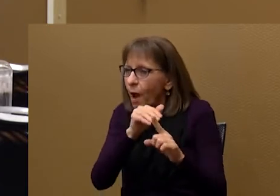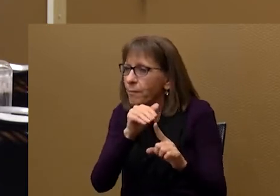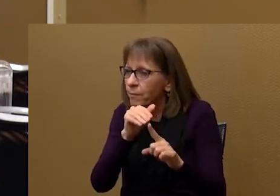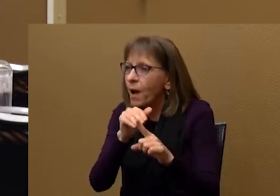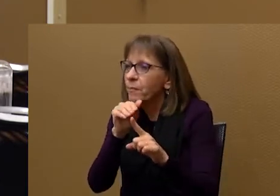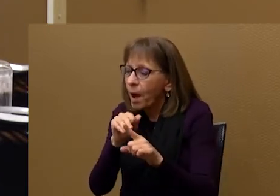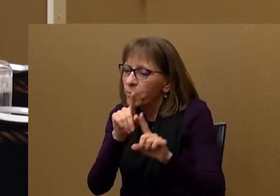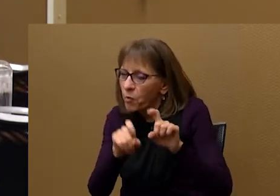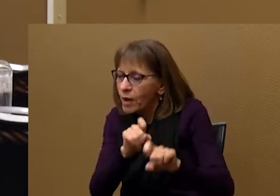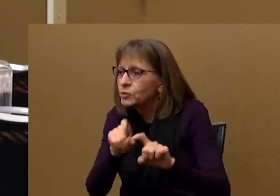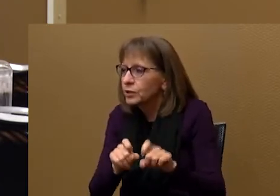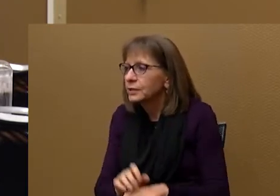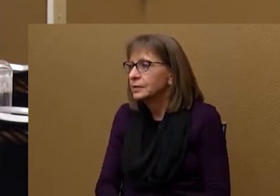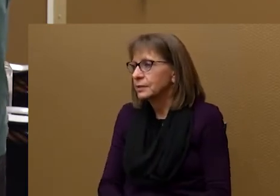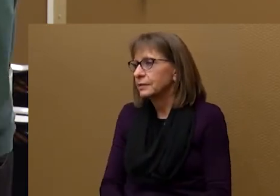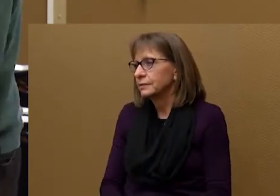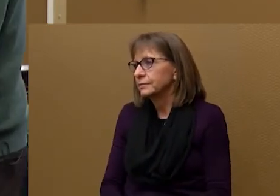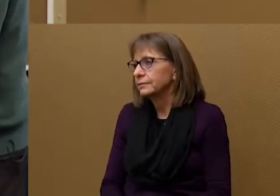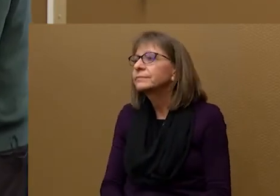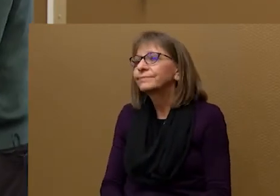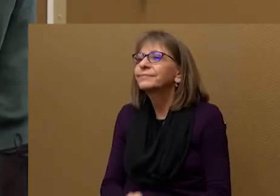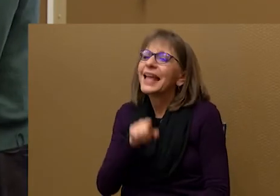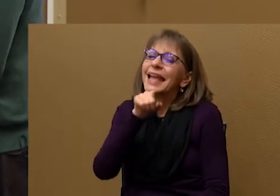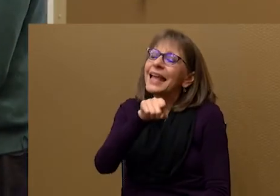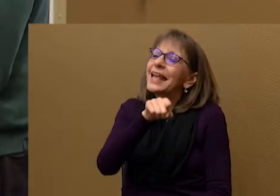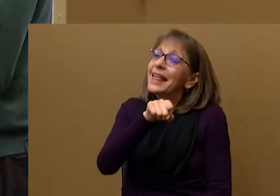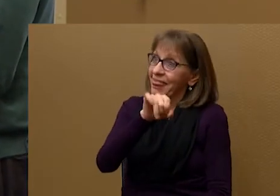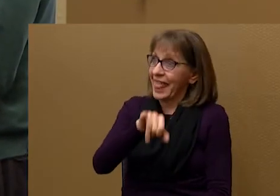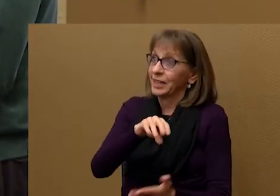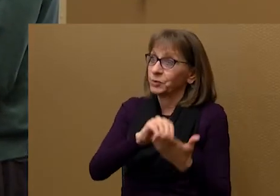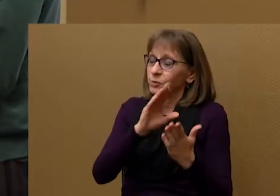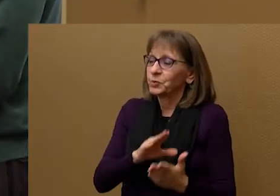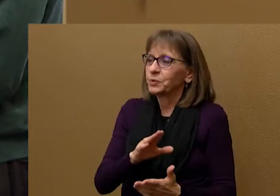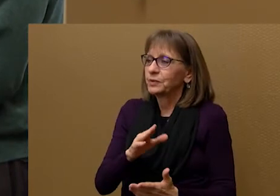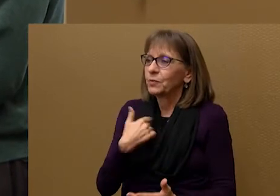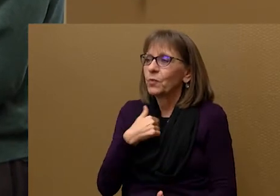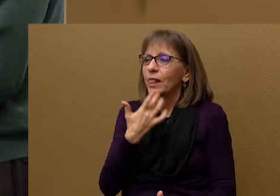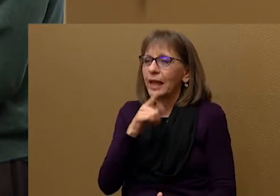own questions. And he's a student who can where luckily we can